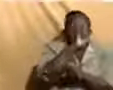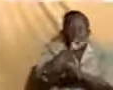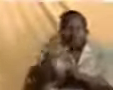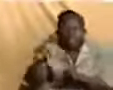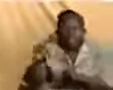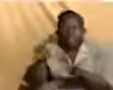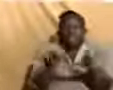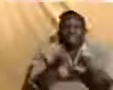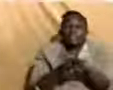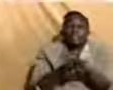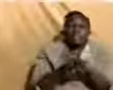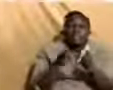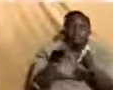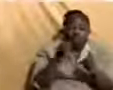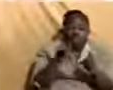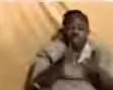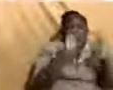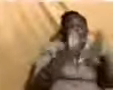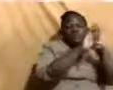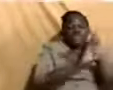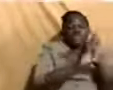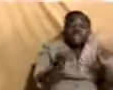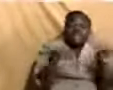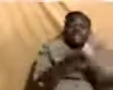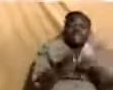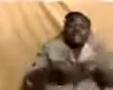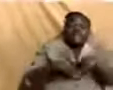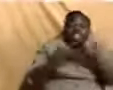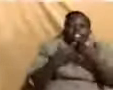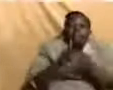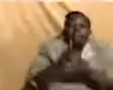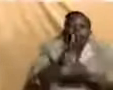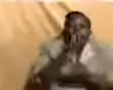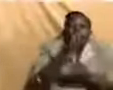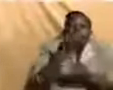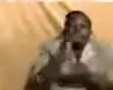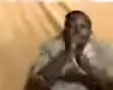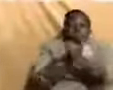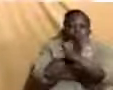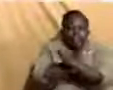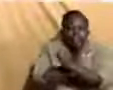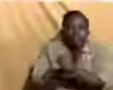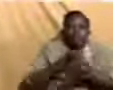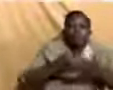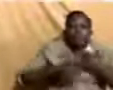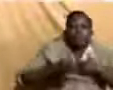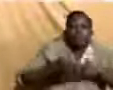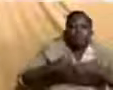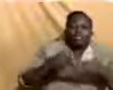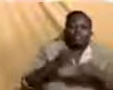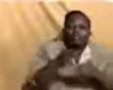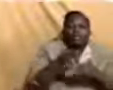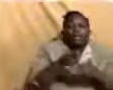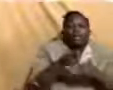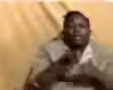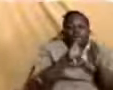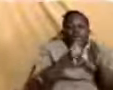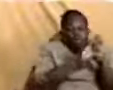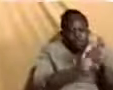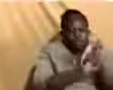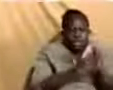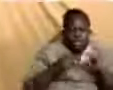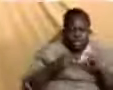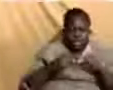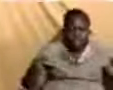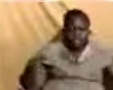the amendment chapter of the Constitution. And that also addresses one of the defense mechanisms we have inbuilt in this Constitution against